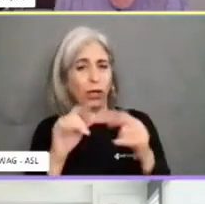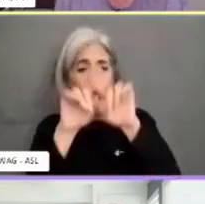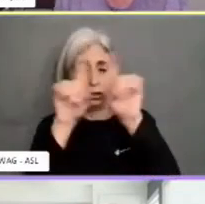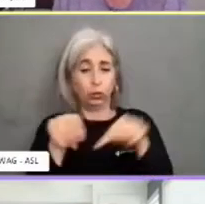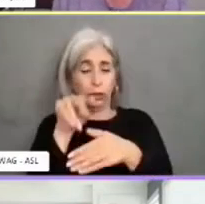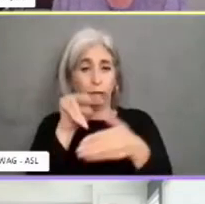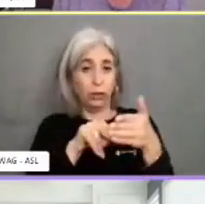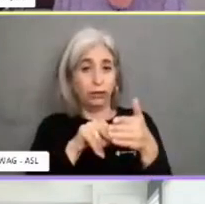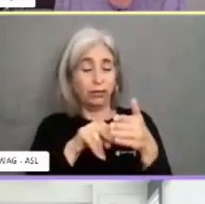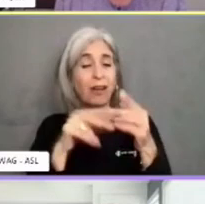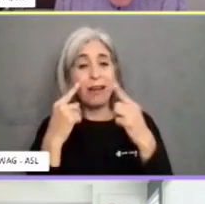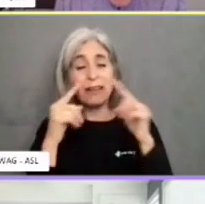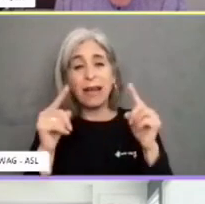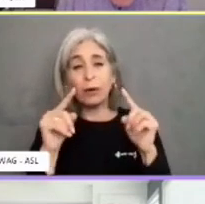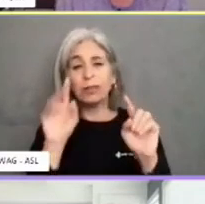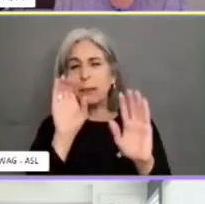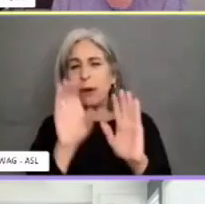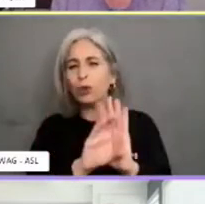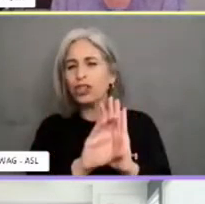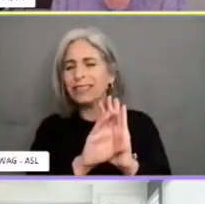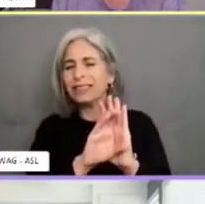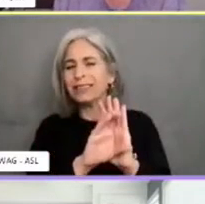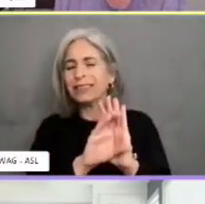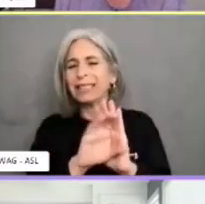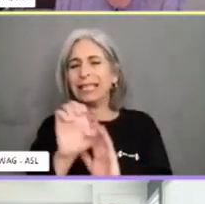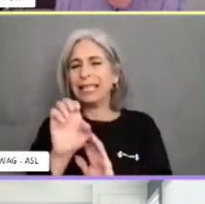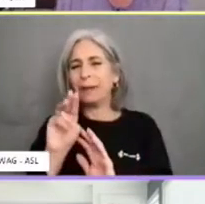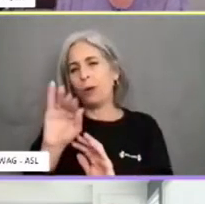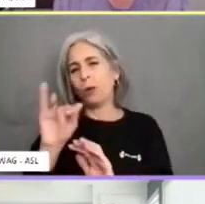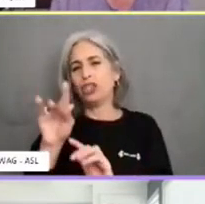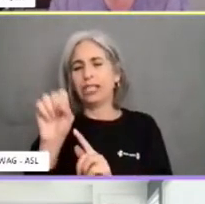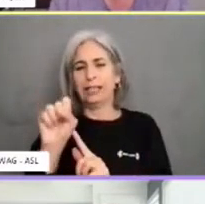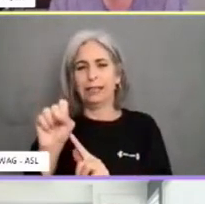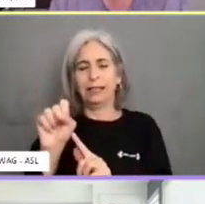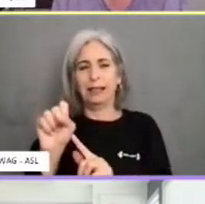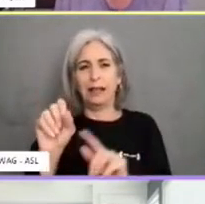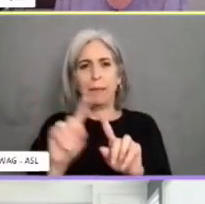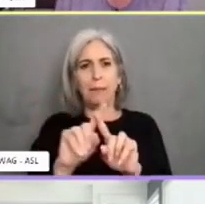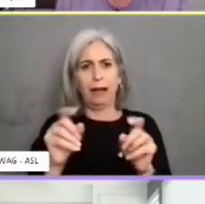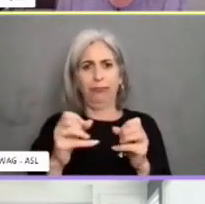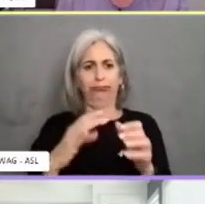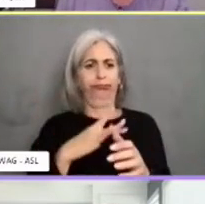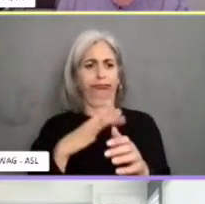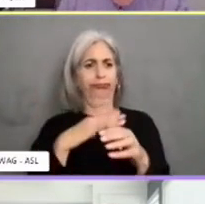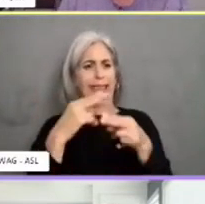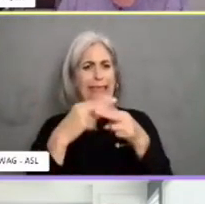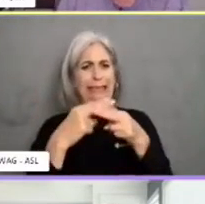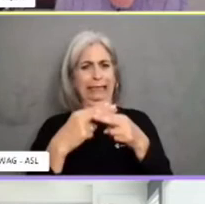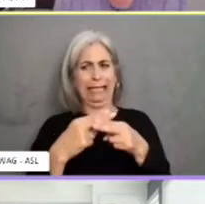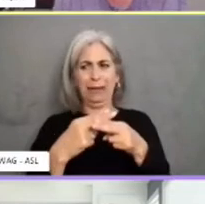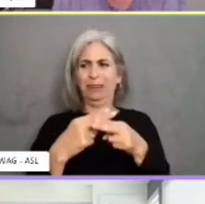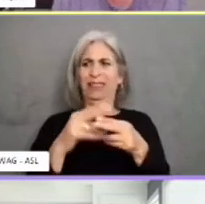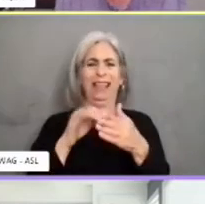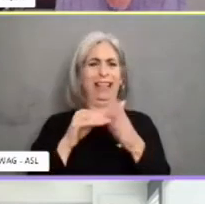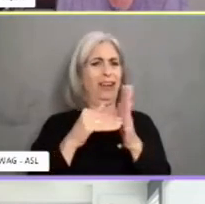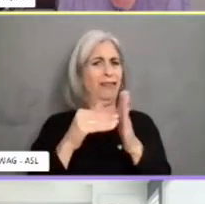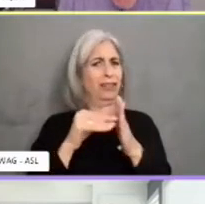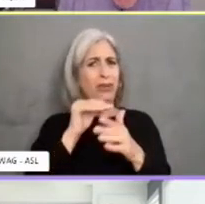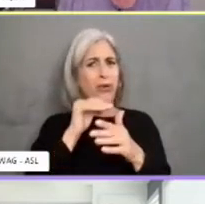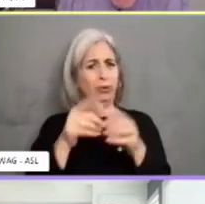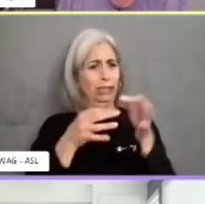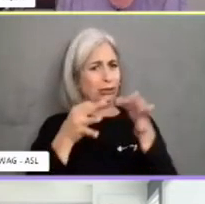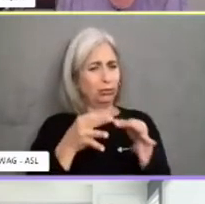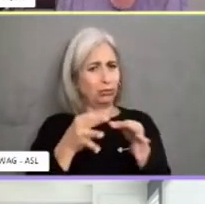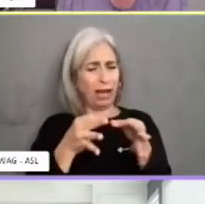typically do announce emojis, but emojis often have very verbose names that often don't actually describe the